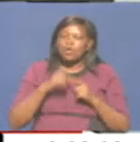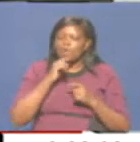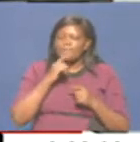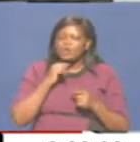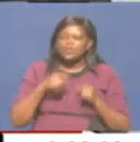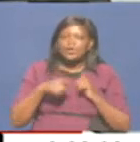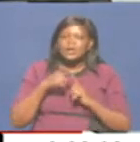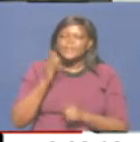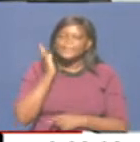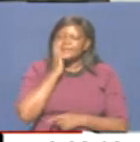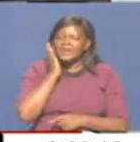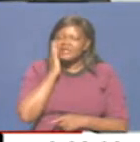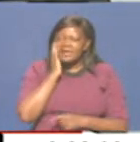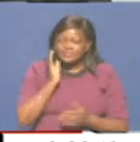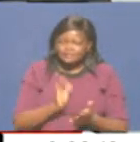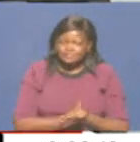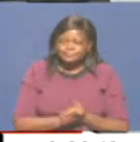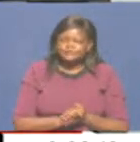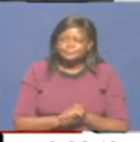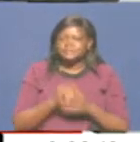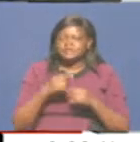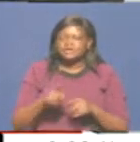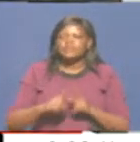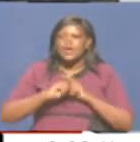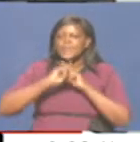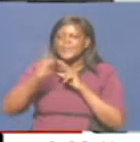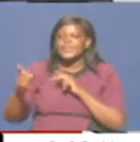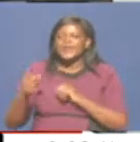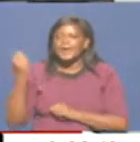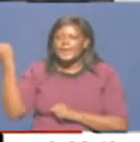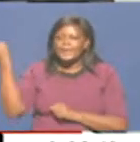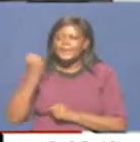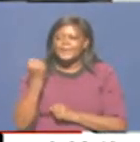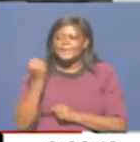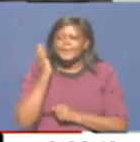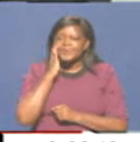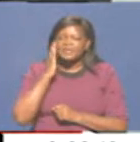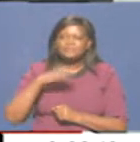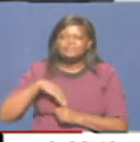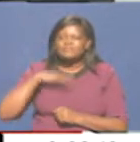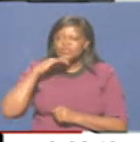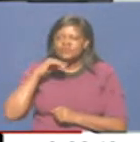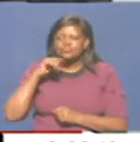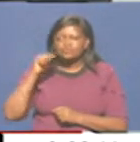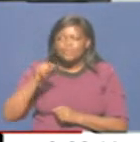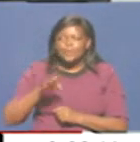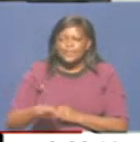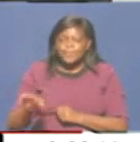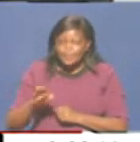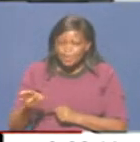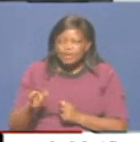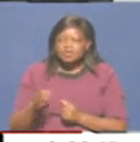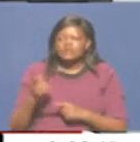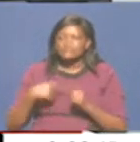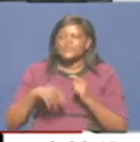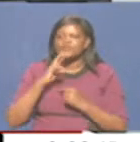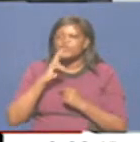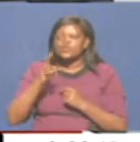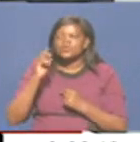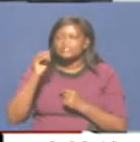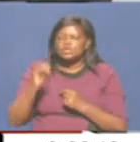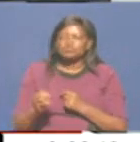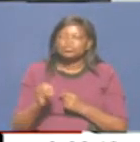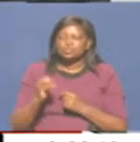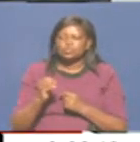mother. Eric Kamau, who's on the run, stabbed his mother to death Tuesday morning. According to Riru DCIO Justus